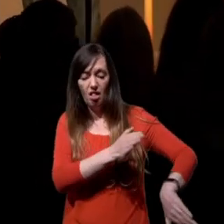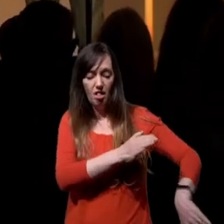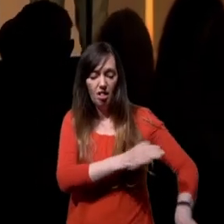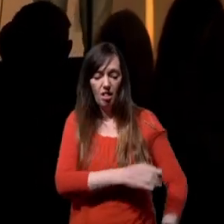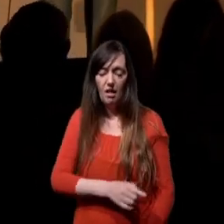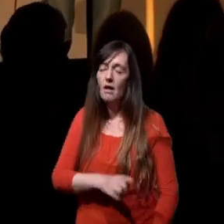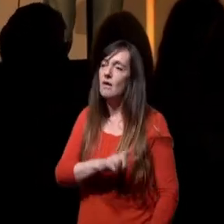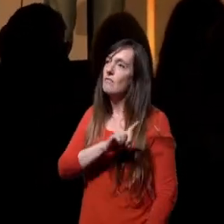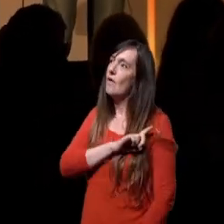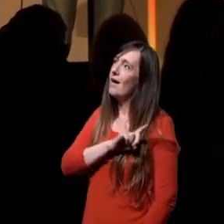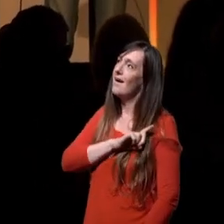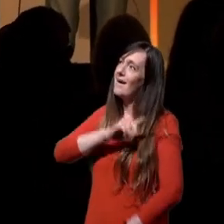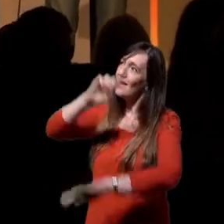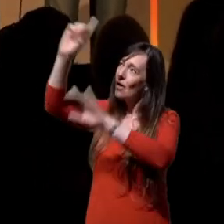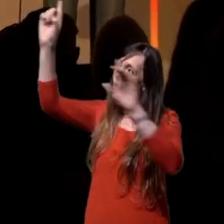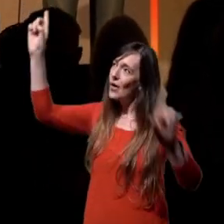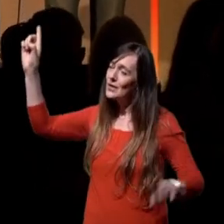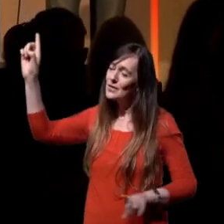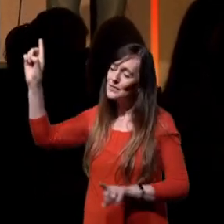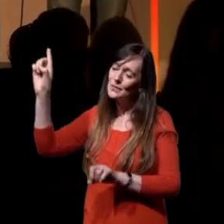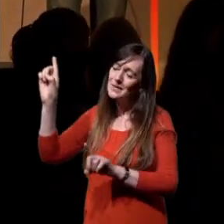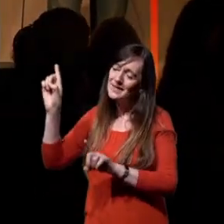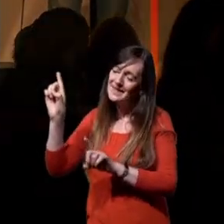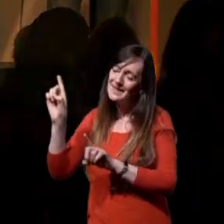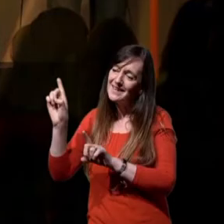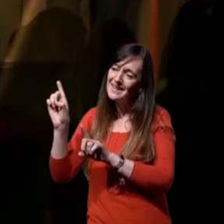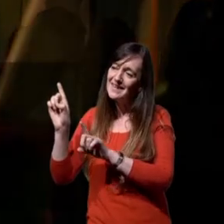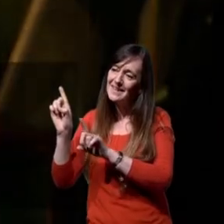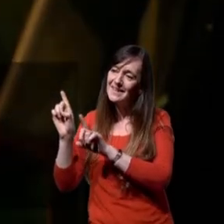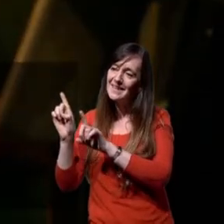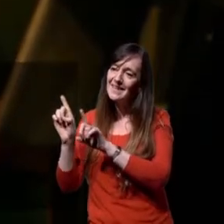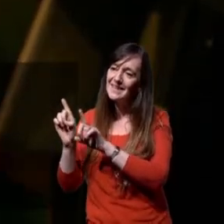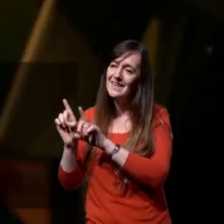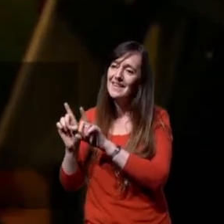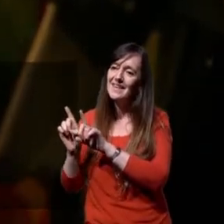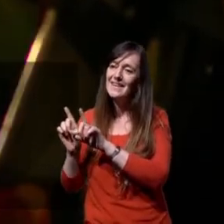evil, for my God is with me.